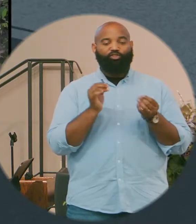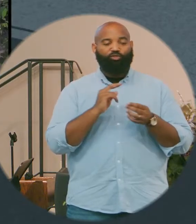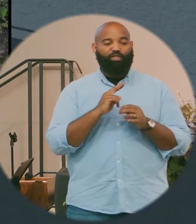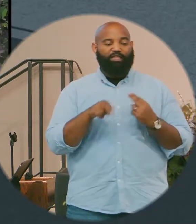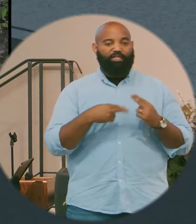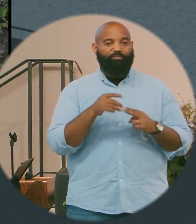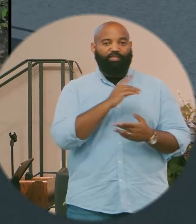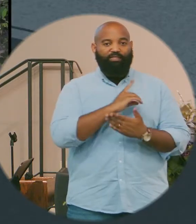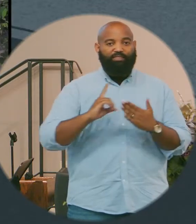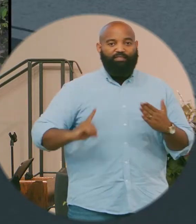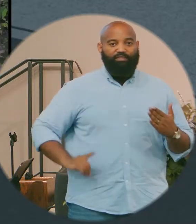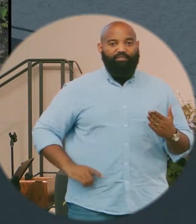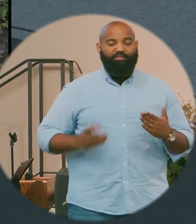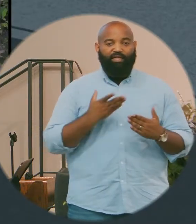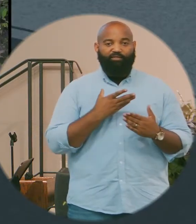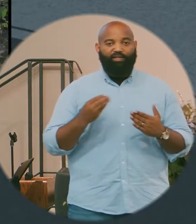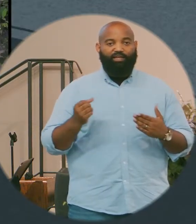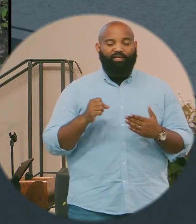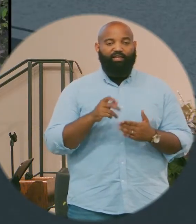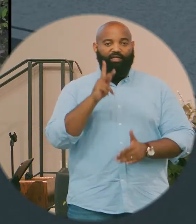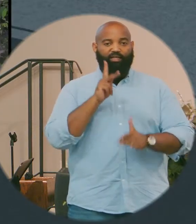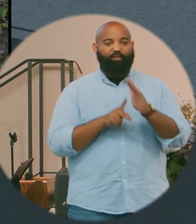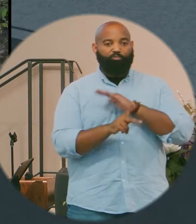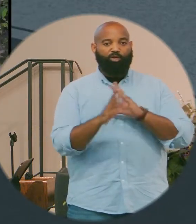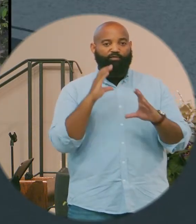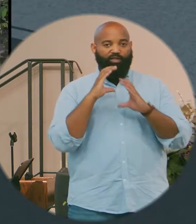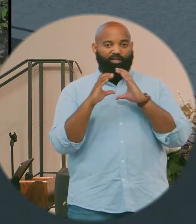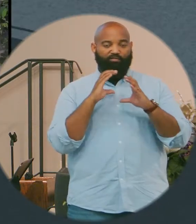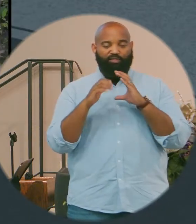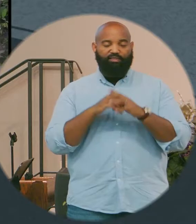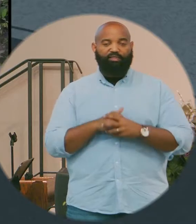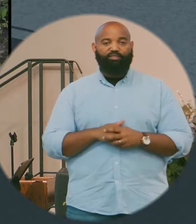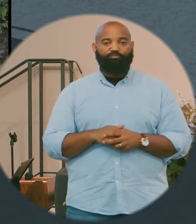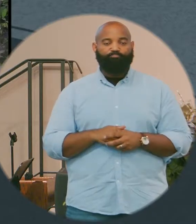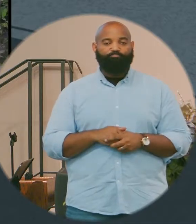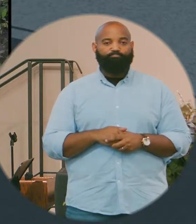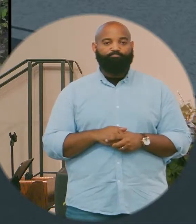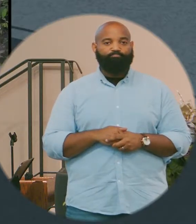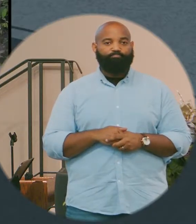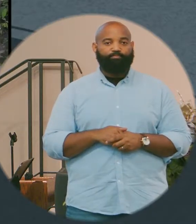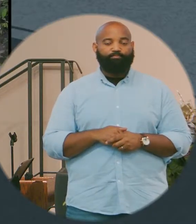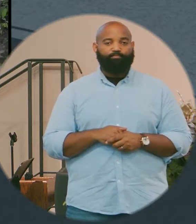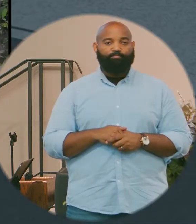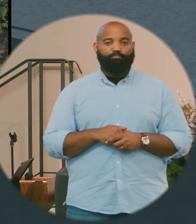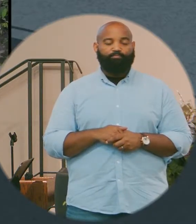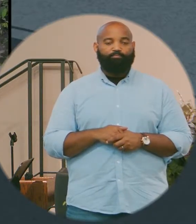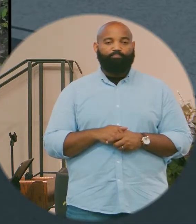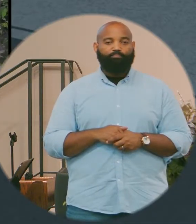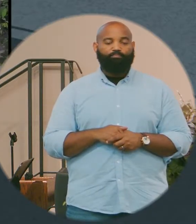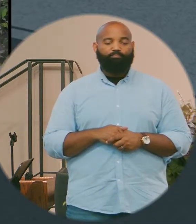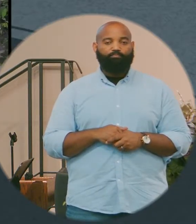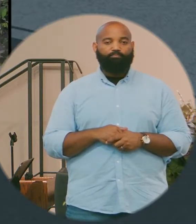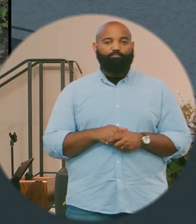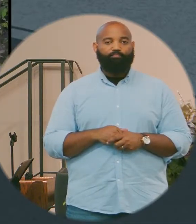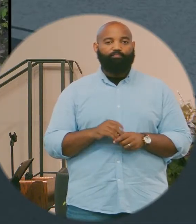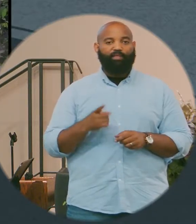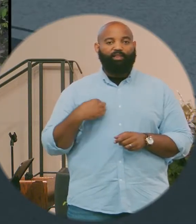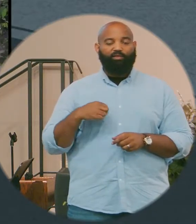was pregnant with, that baby died. Because God is true to who he said, he has to judge sin. But I can imagine